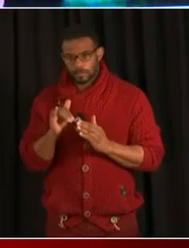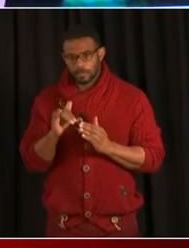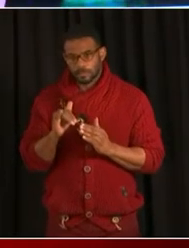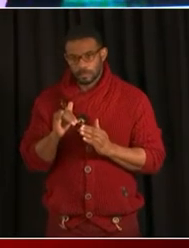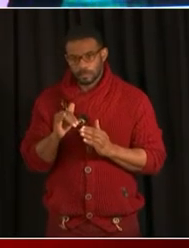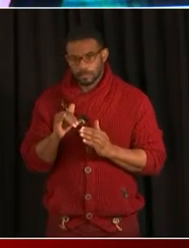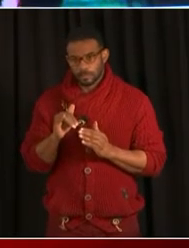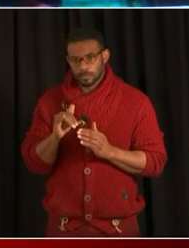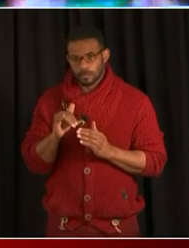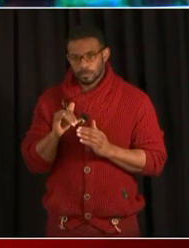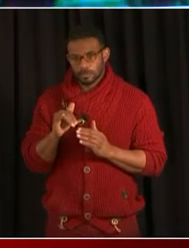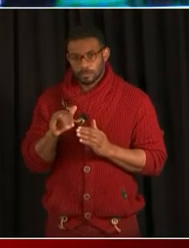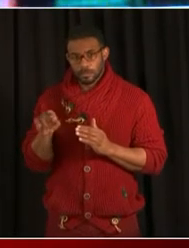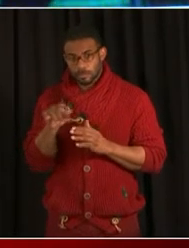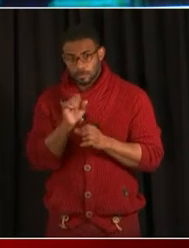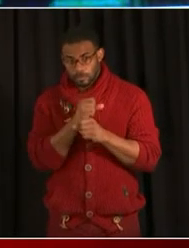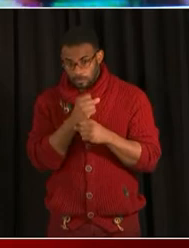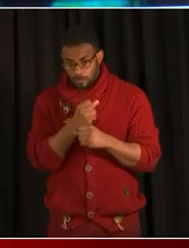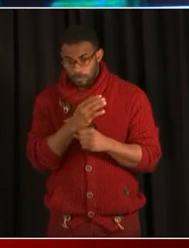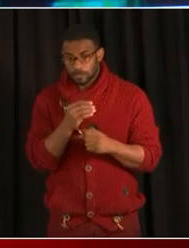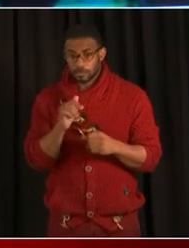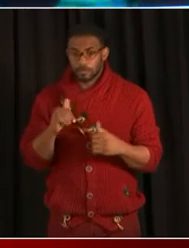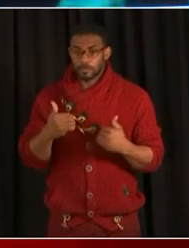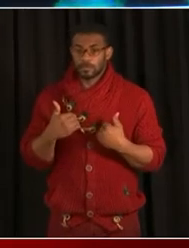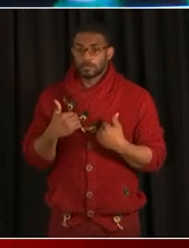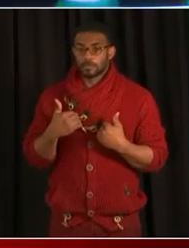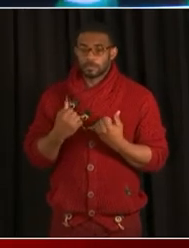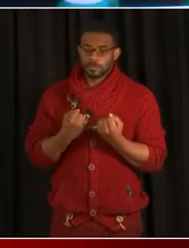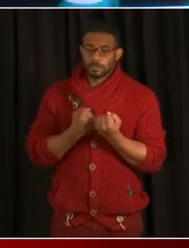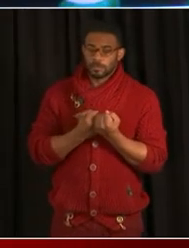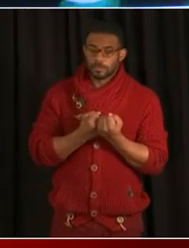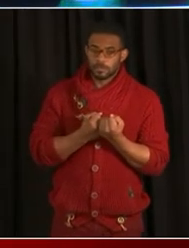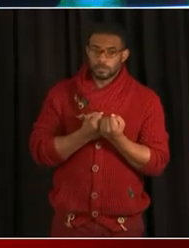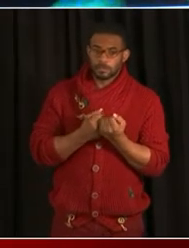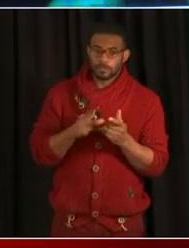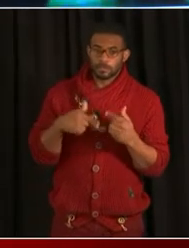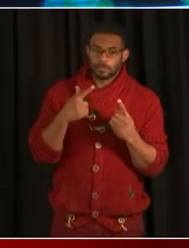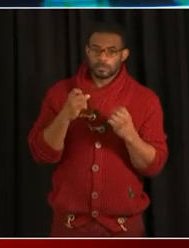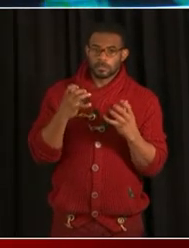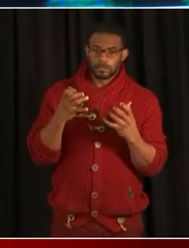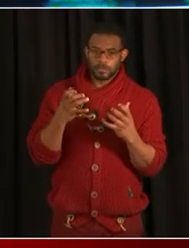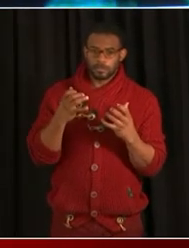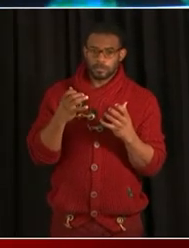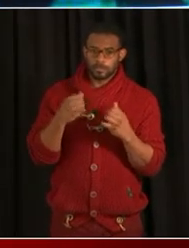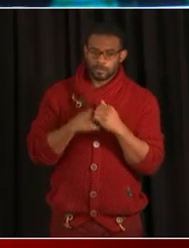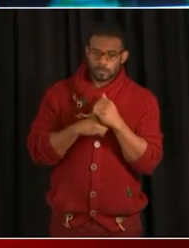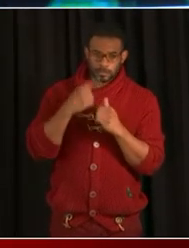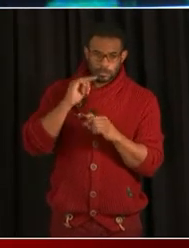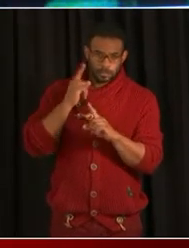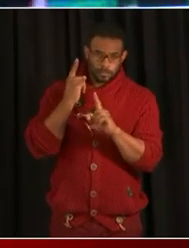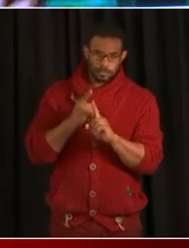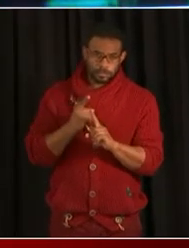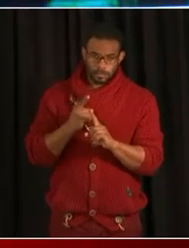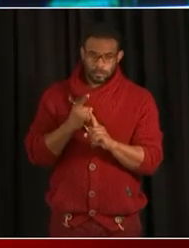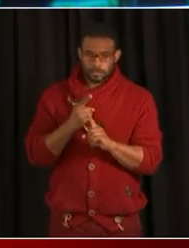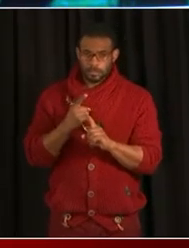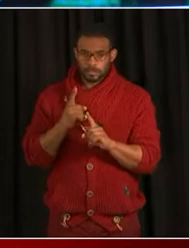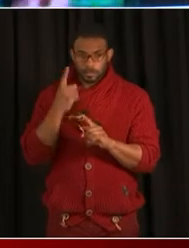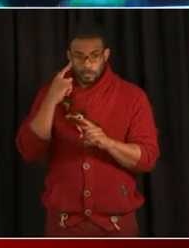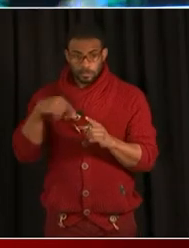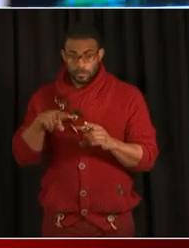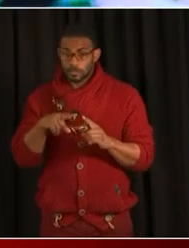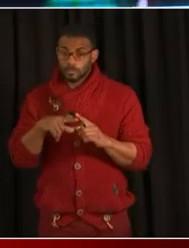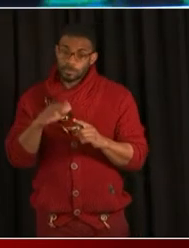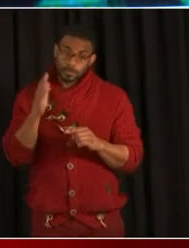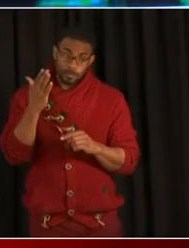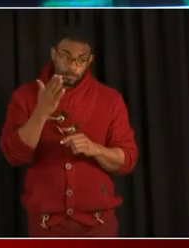that they've created and we have supported has been so fundamental to our mission and for